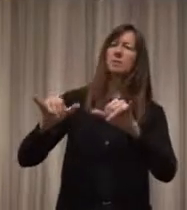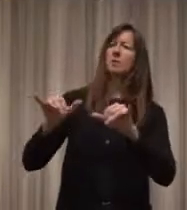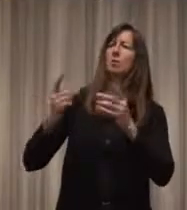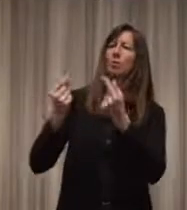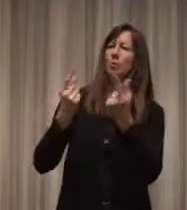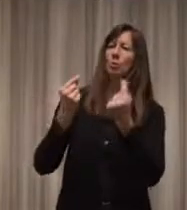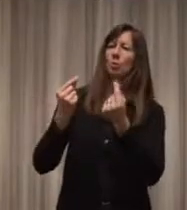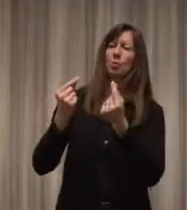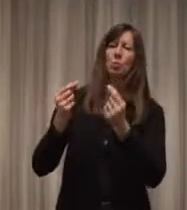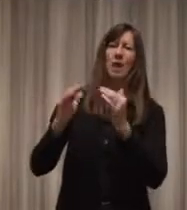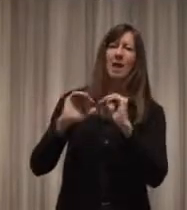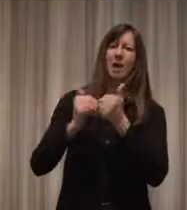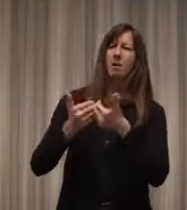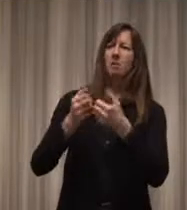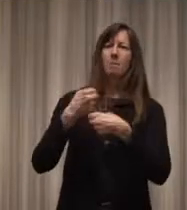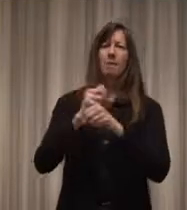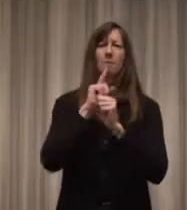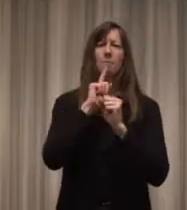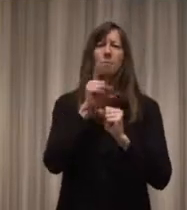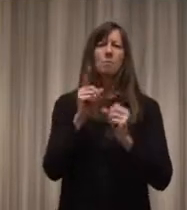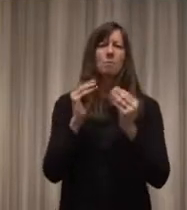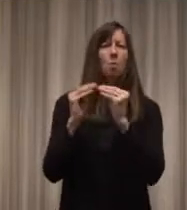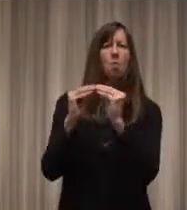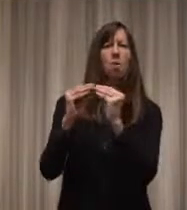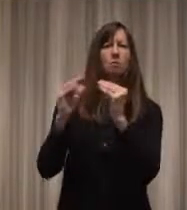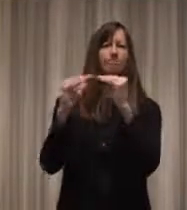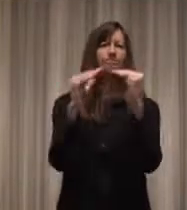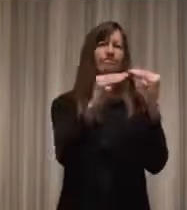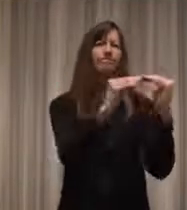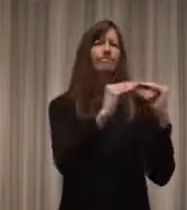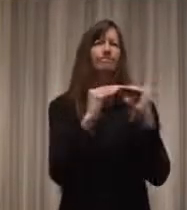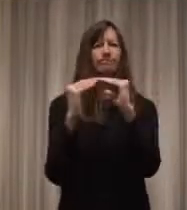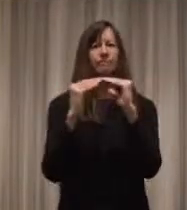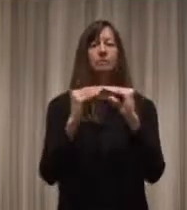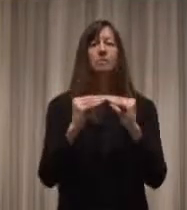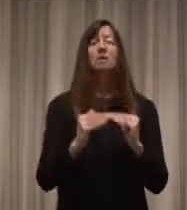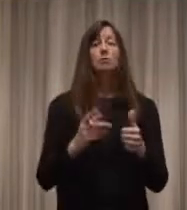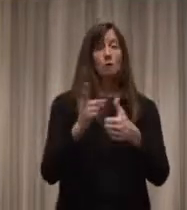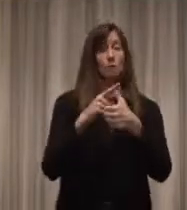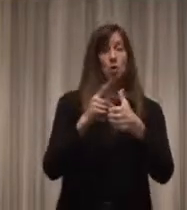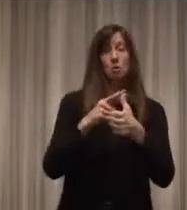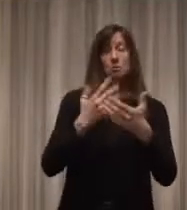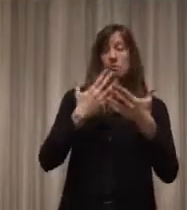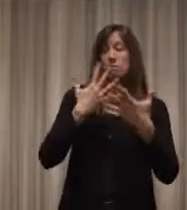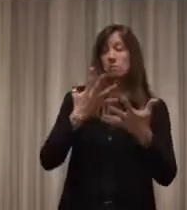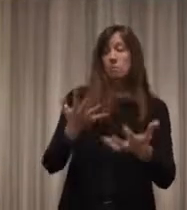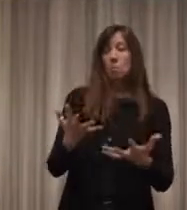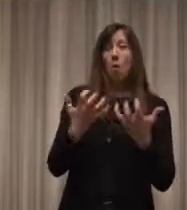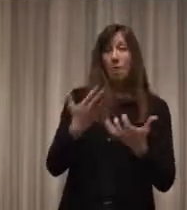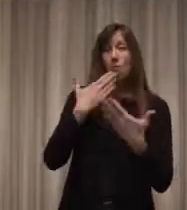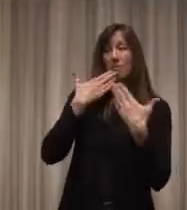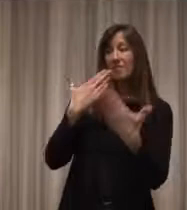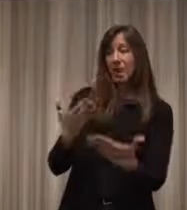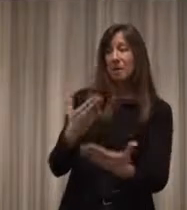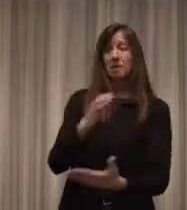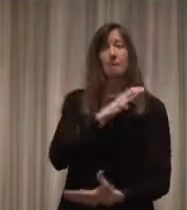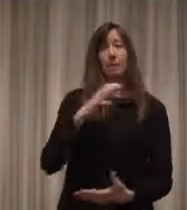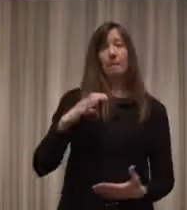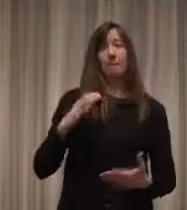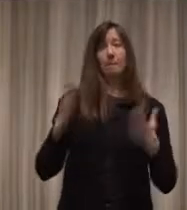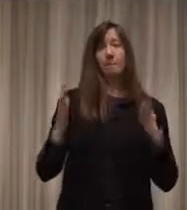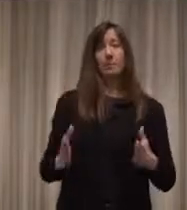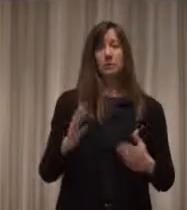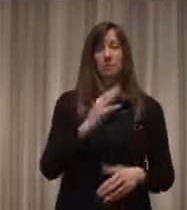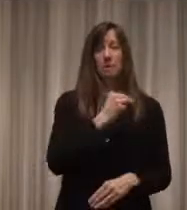report today, actually. So I want to first off, thank the members of that commission who spent a tremendous amount of time. I want to